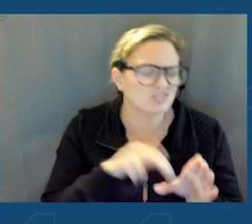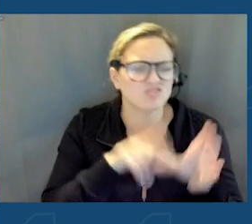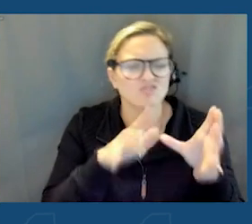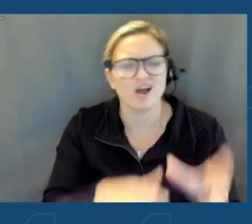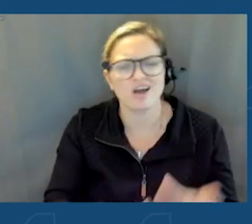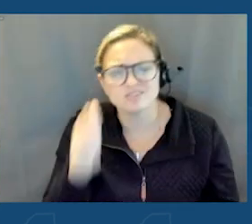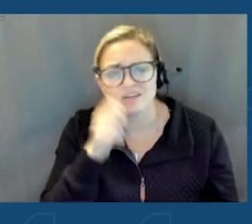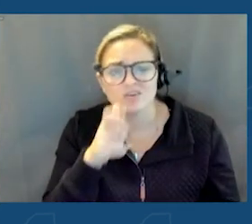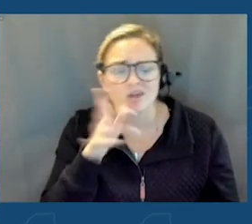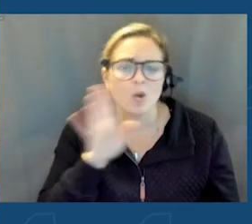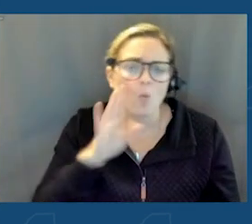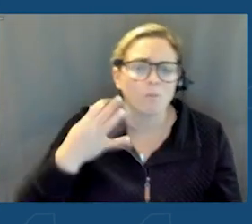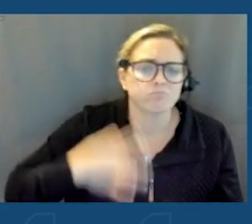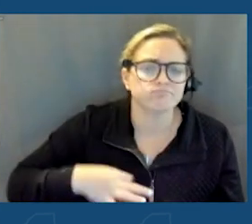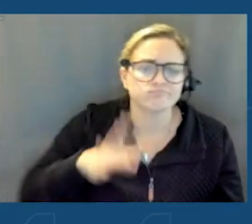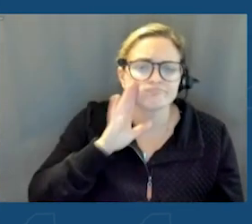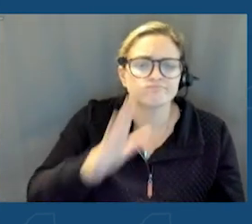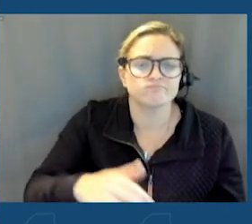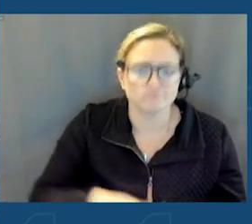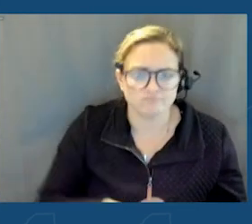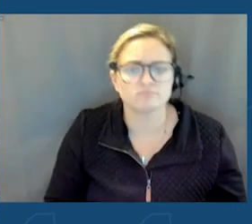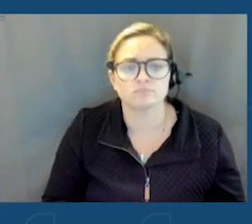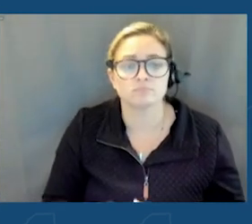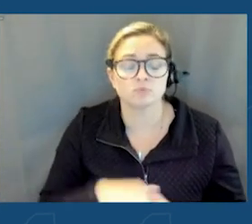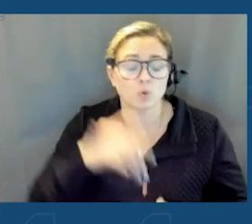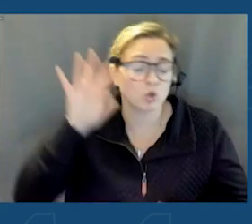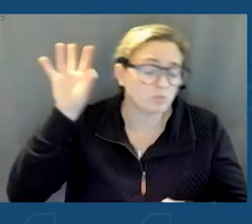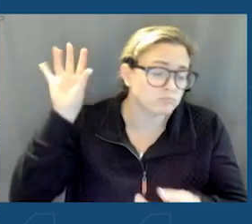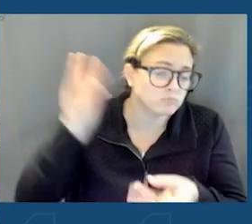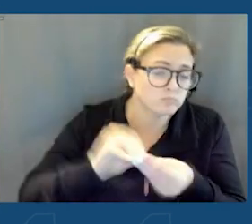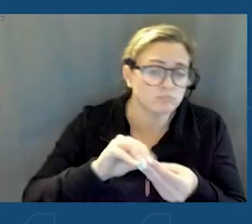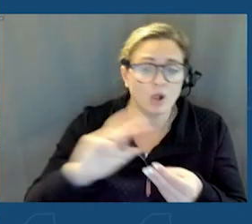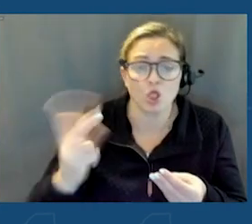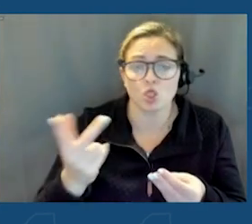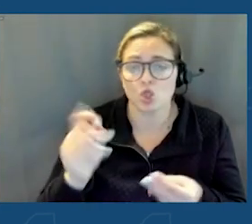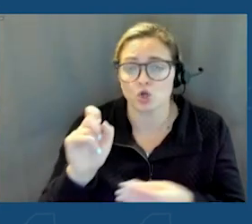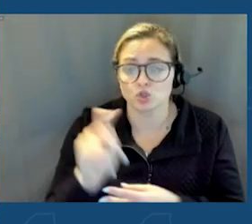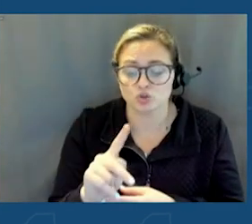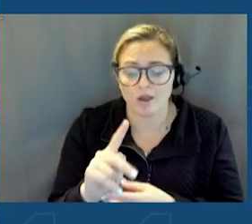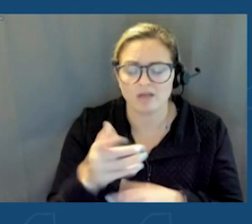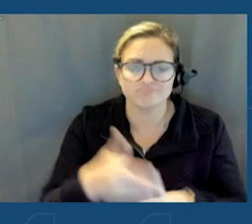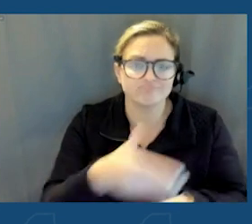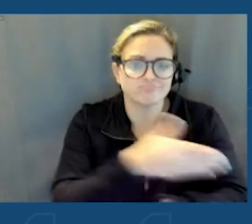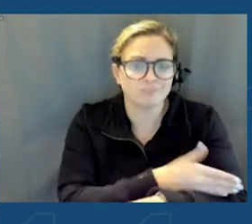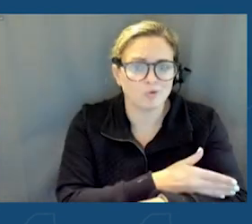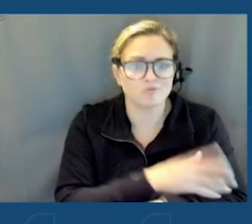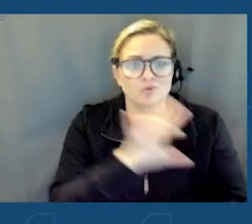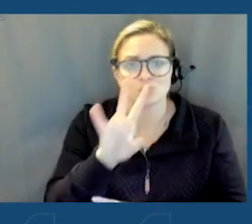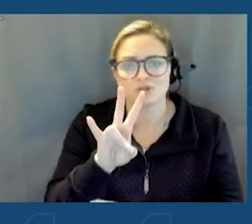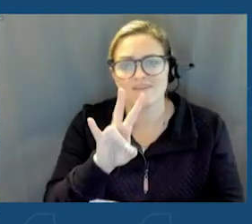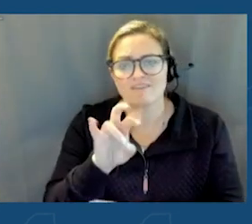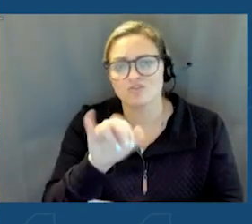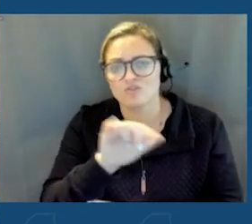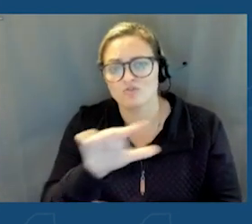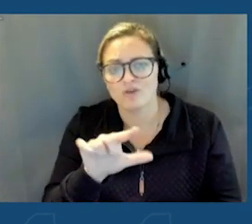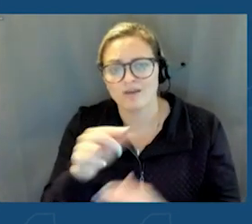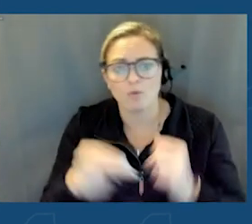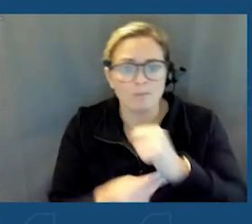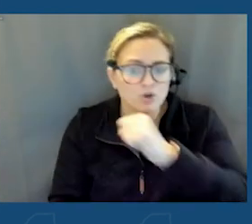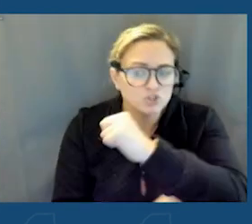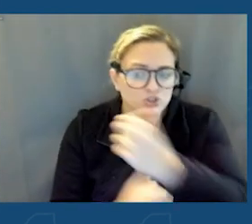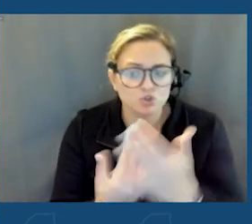to benefit from this. So when you add it all up, it's a third track, improvements to over 7 rail bridges, new signal